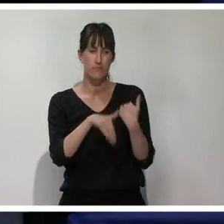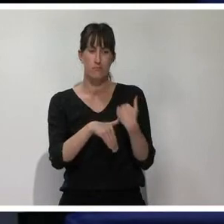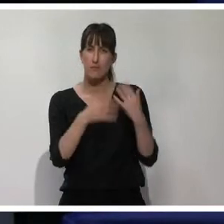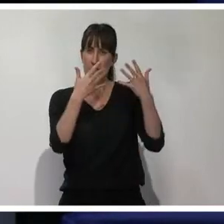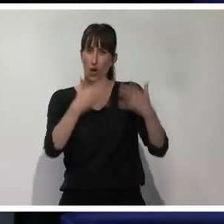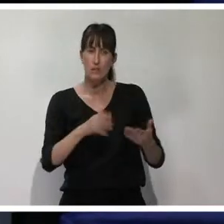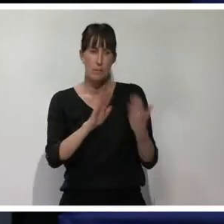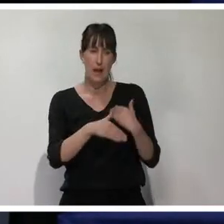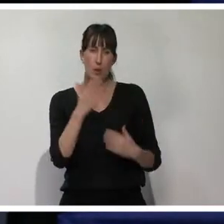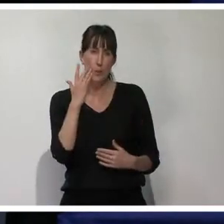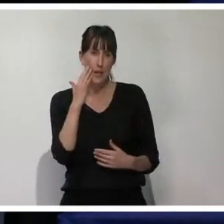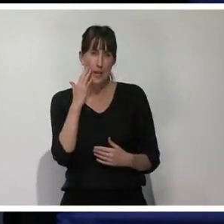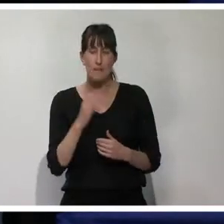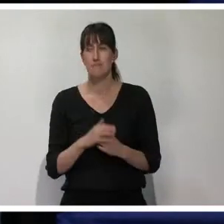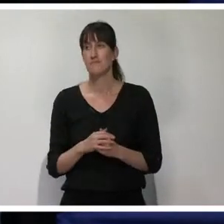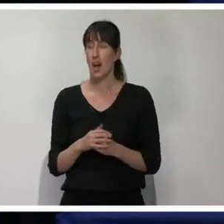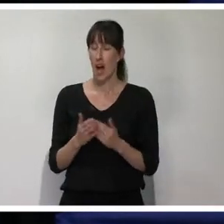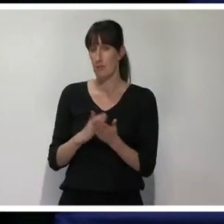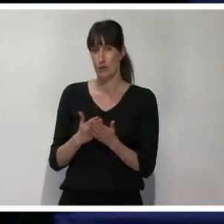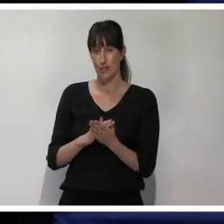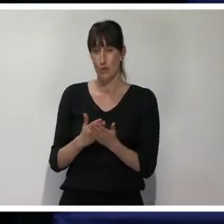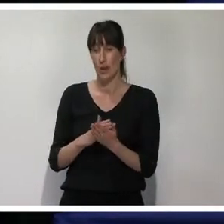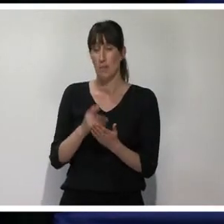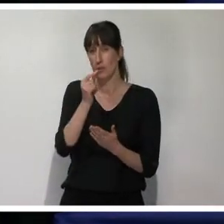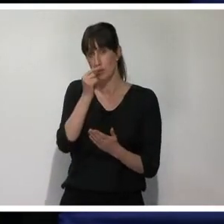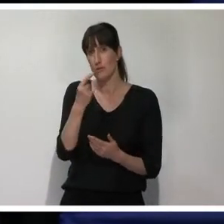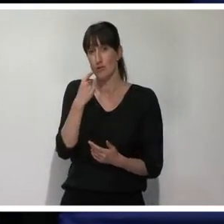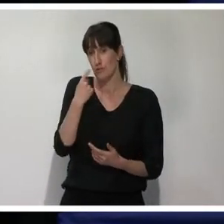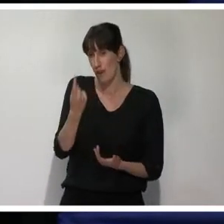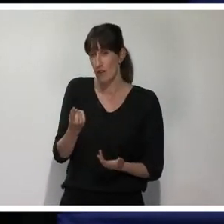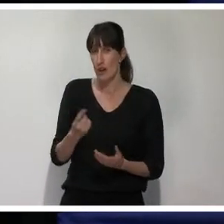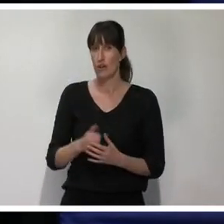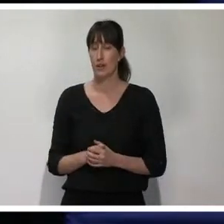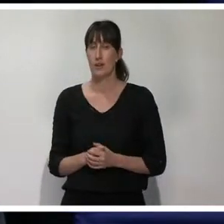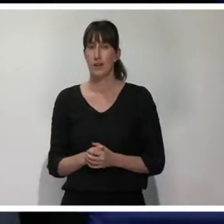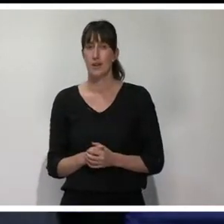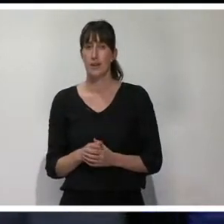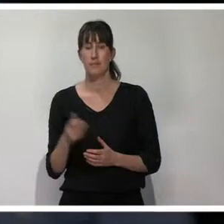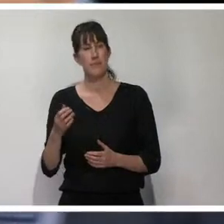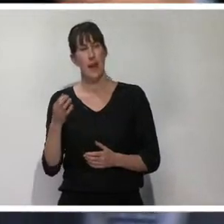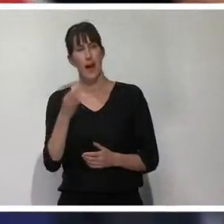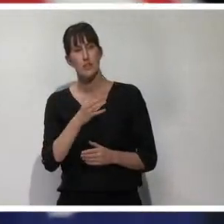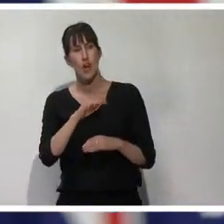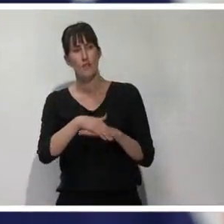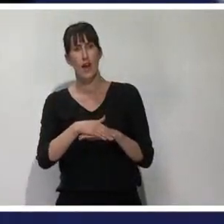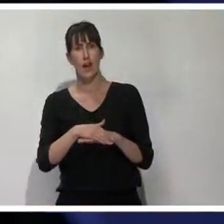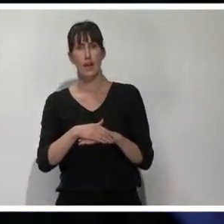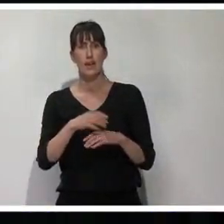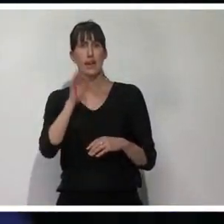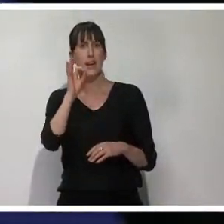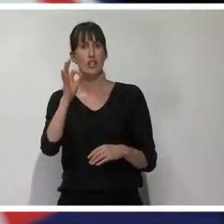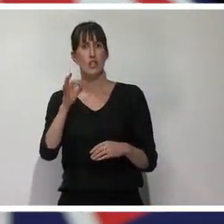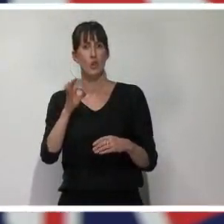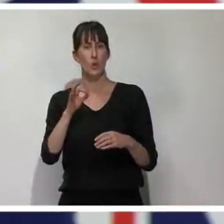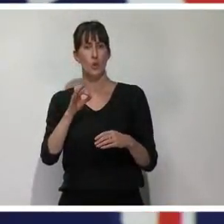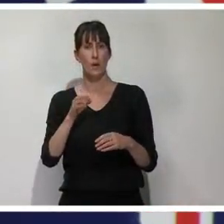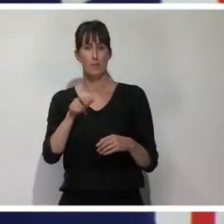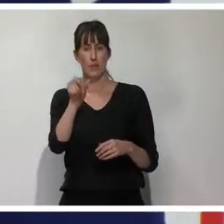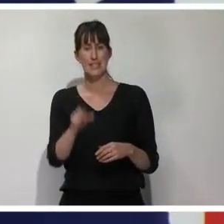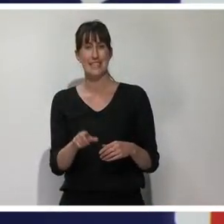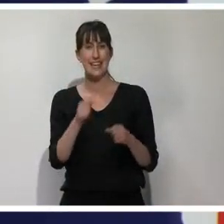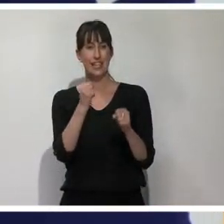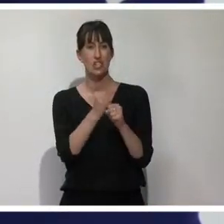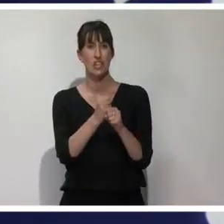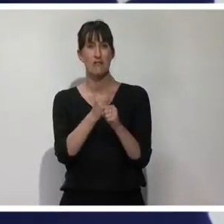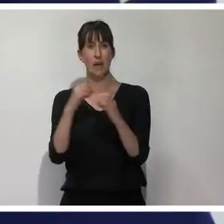It could be tomorrow. I'll give an update on that tomorrow. So Jerry Brownlee is saying that it's interesting facts